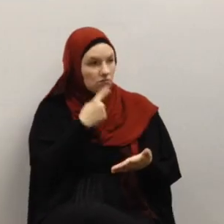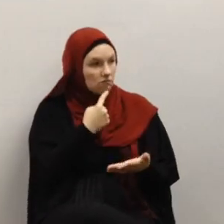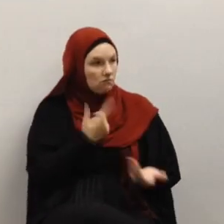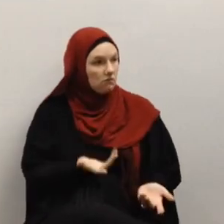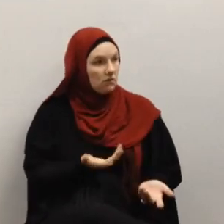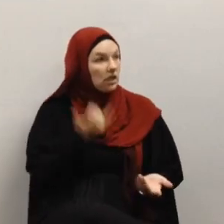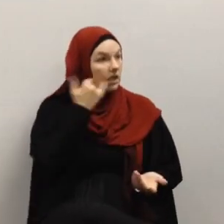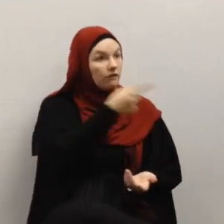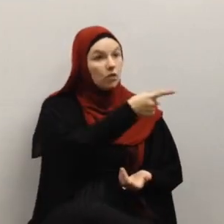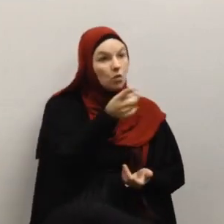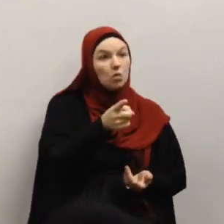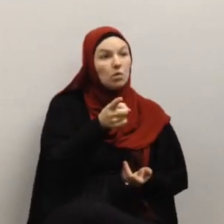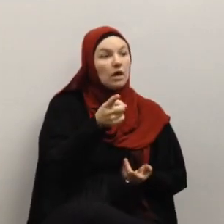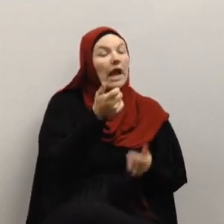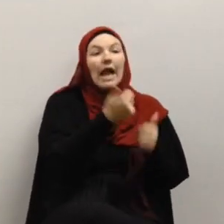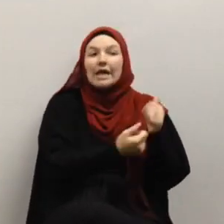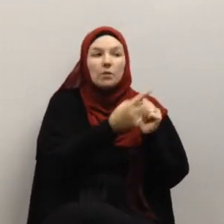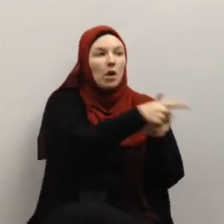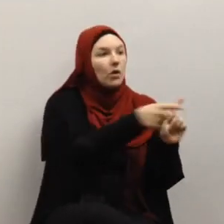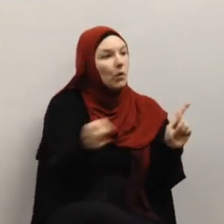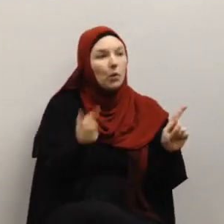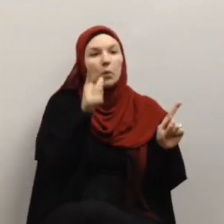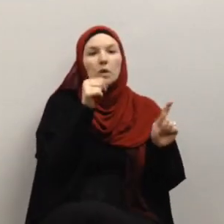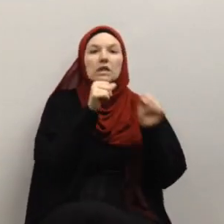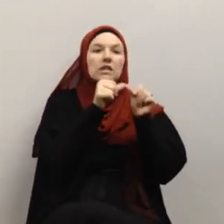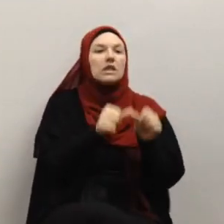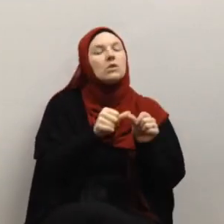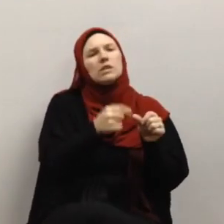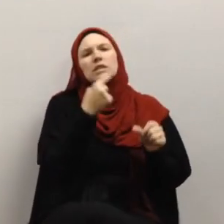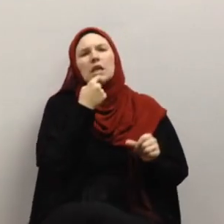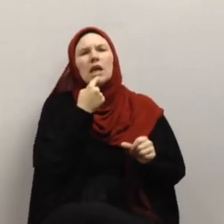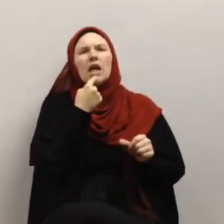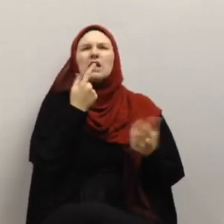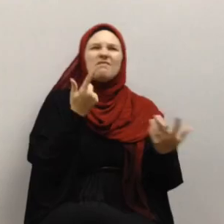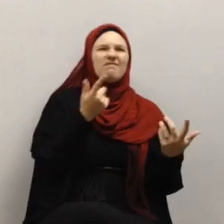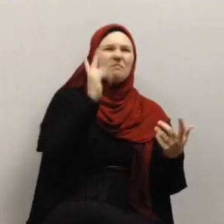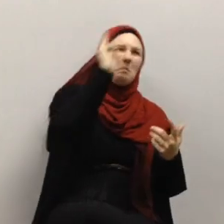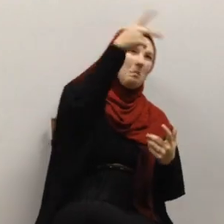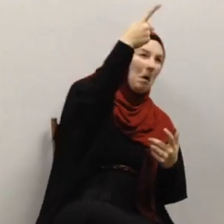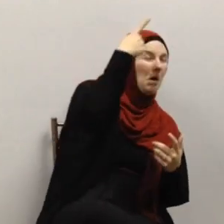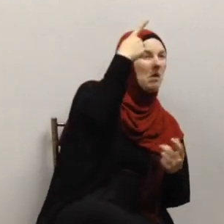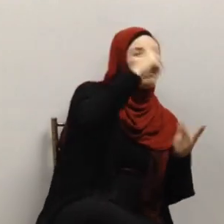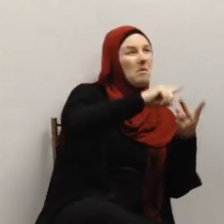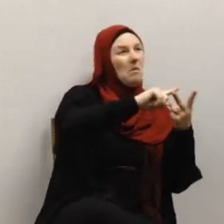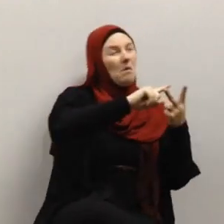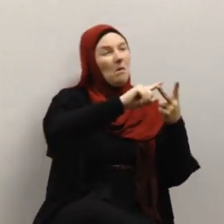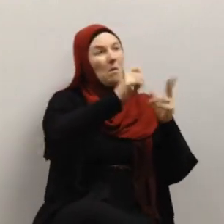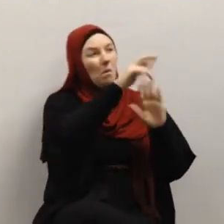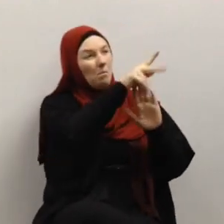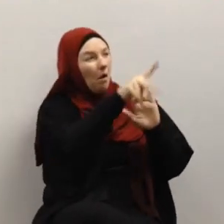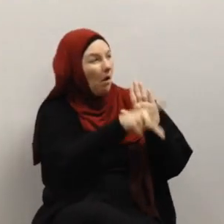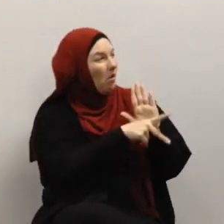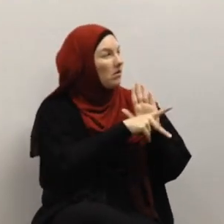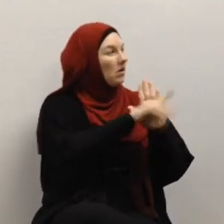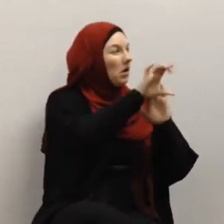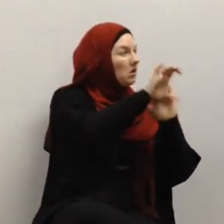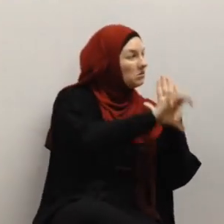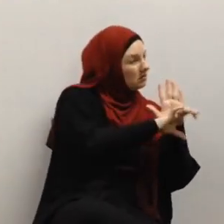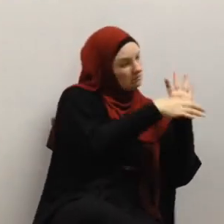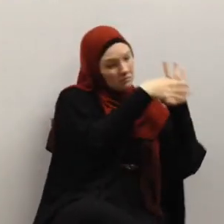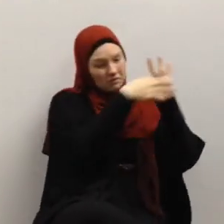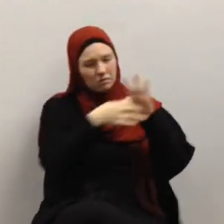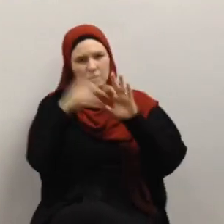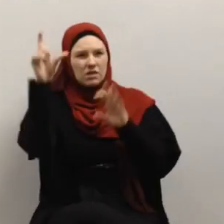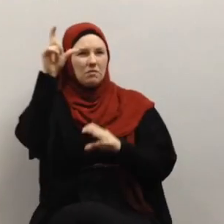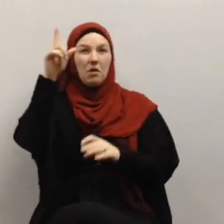anyone who continues to say, what does politics or policy have to do with Islam? What does Allah have to